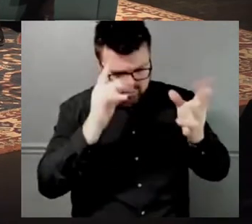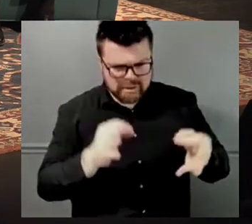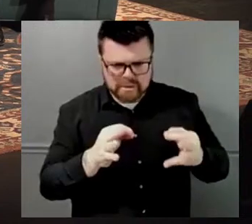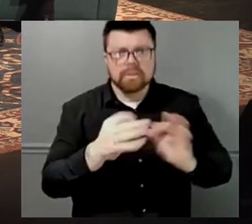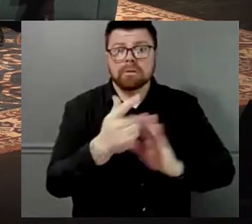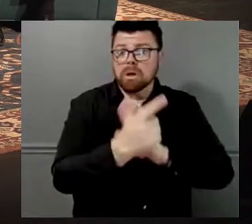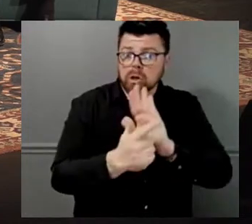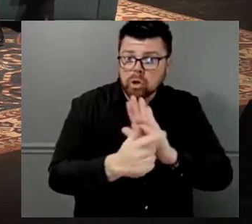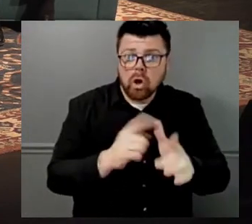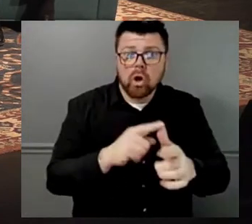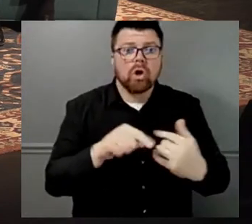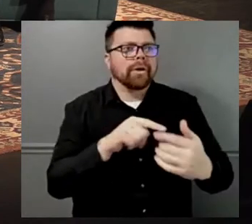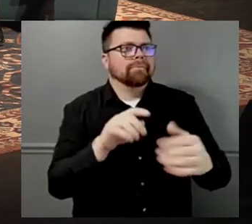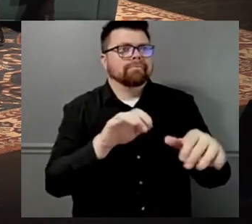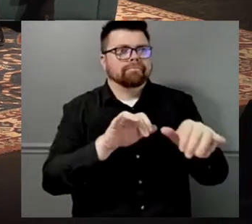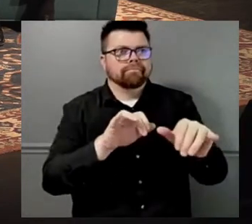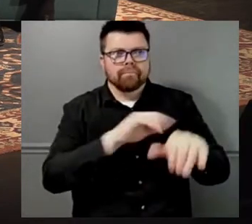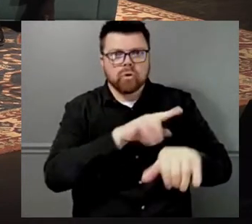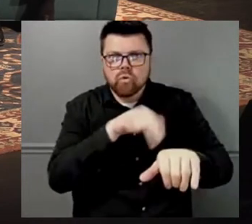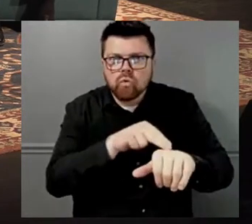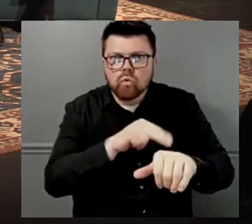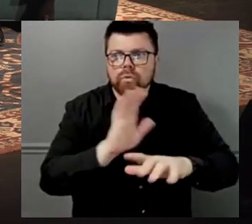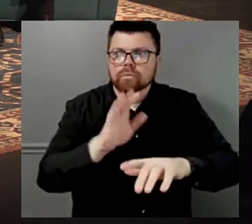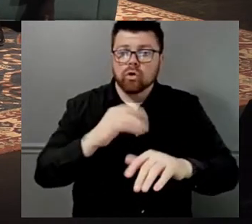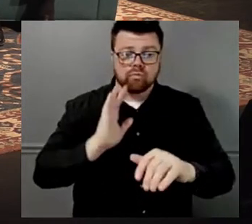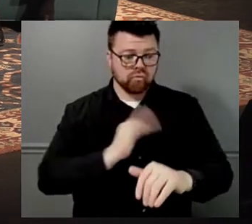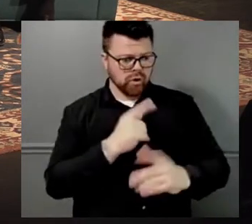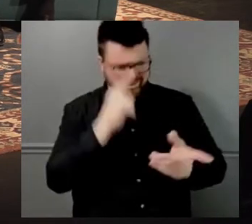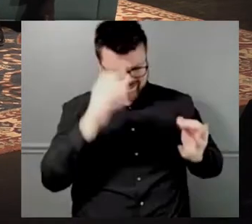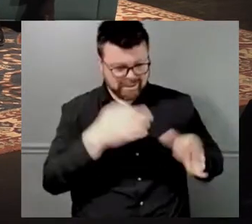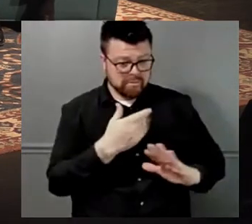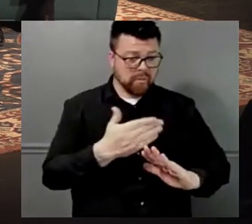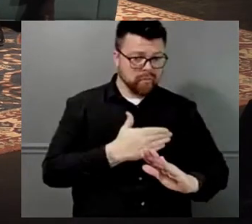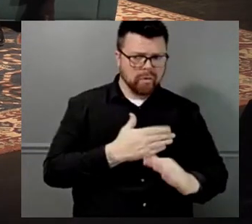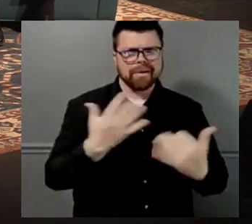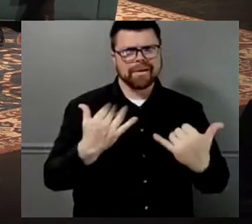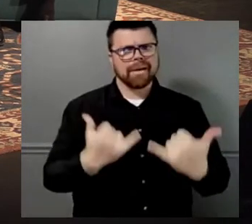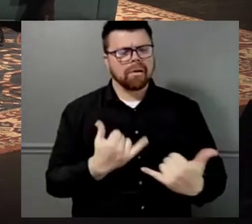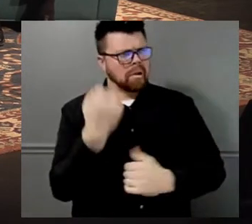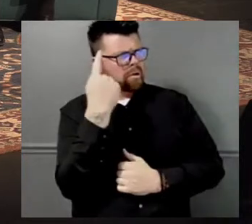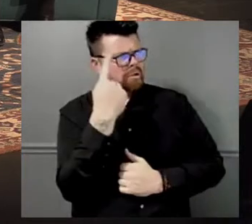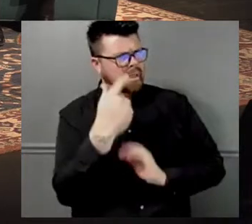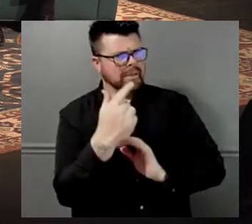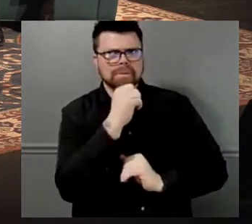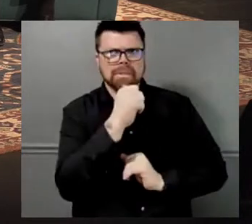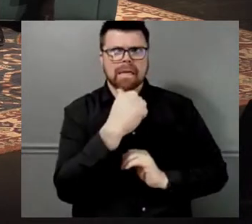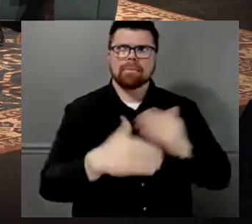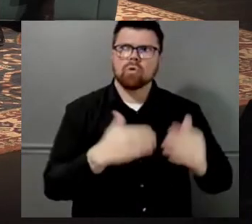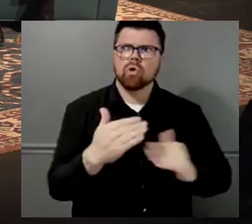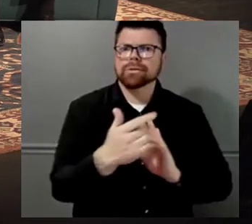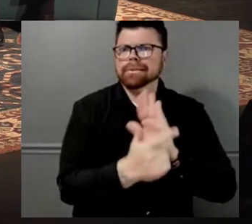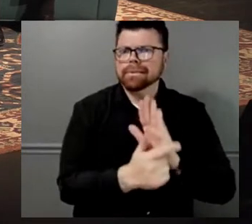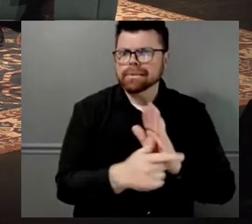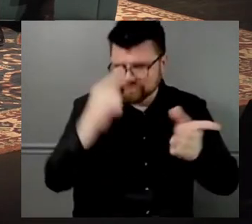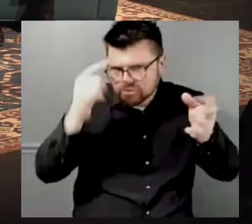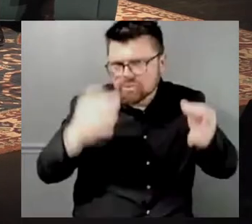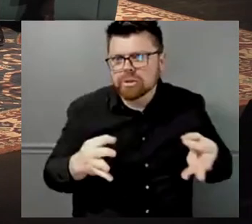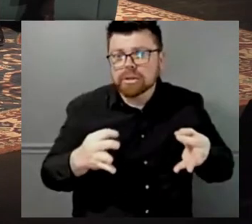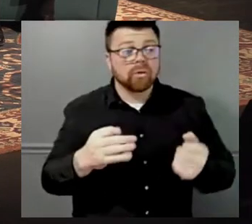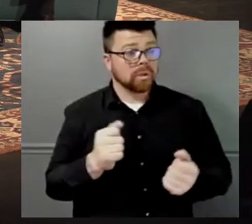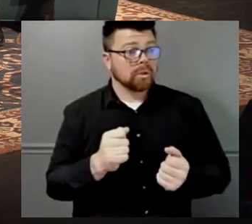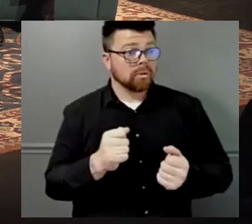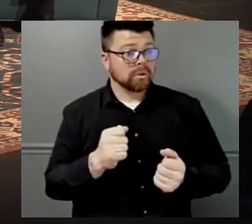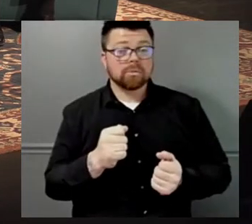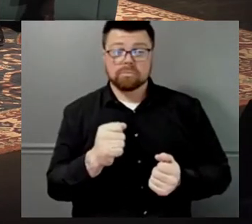The fact that we Americans have come to that was not a process, really, of legal judgment. There was an act of Congress that provided some